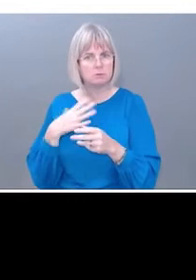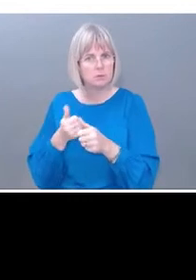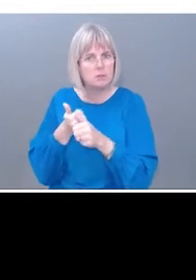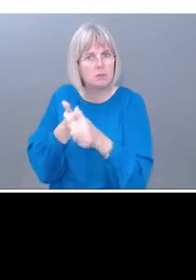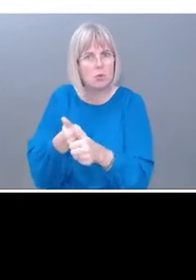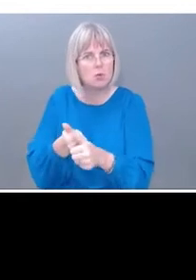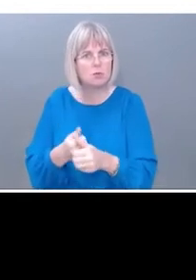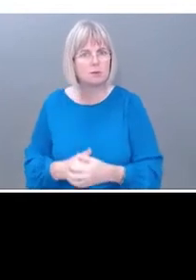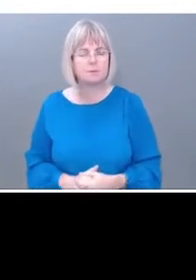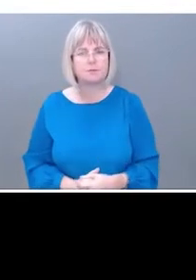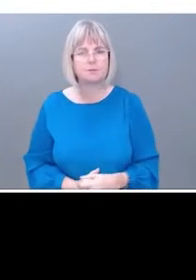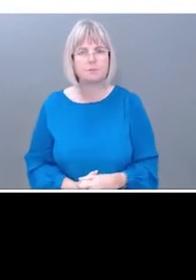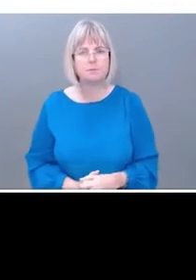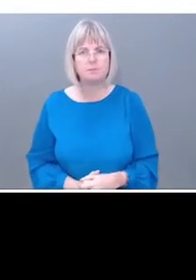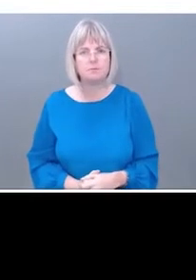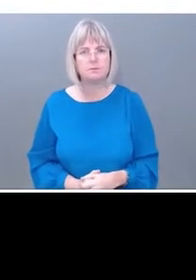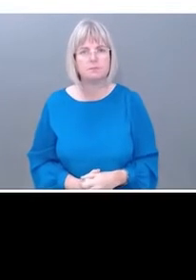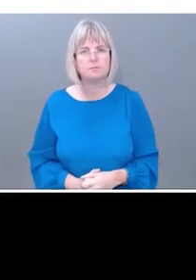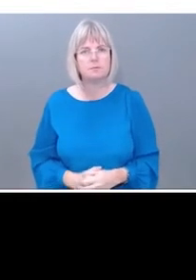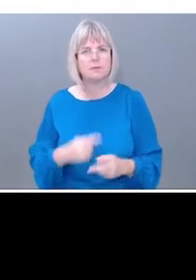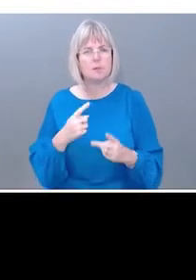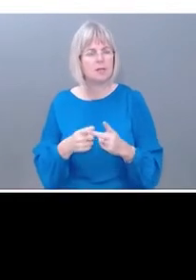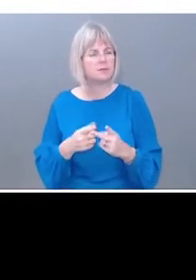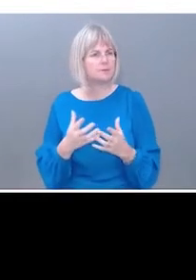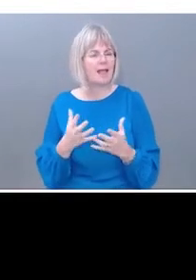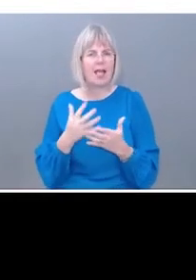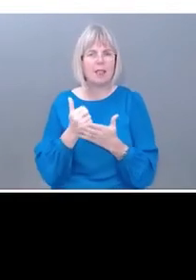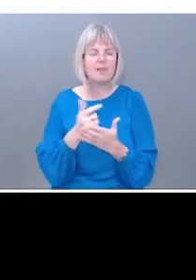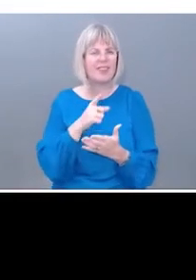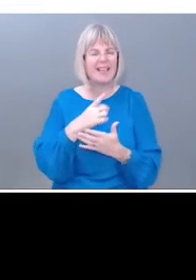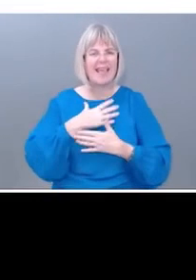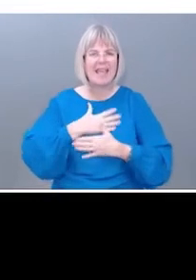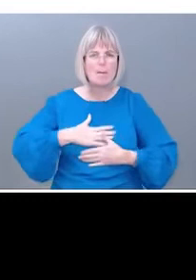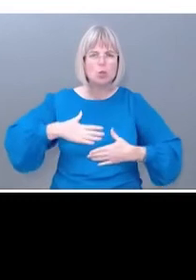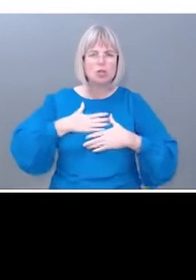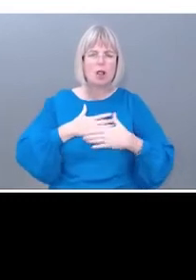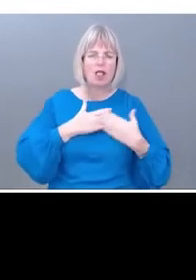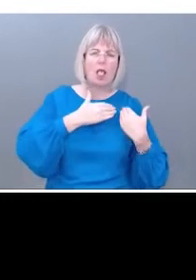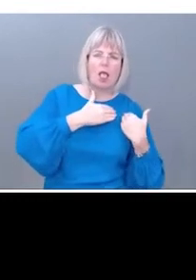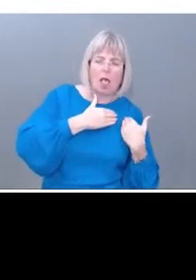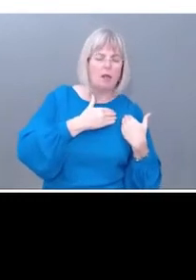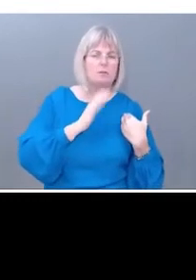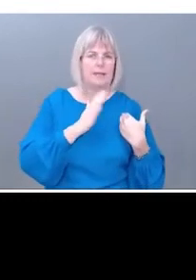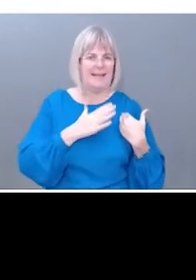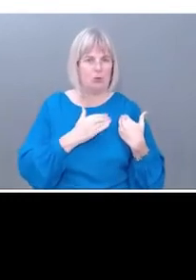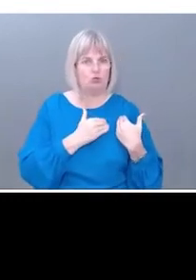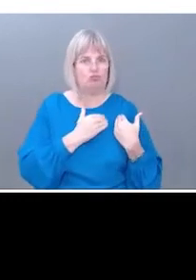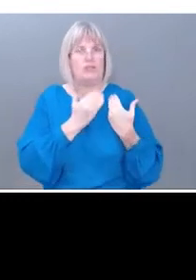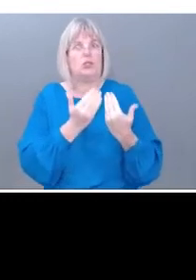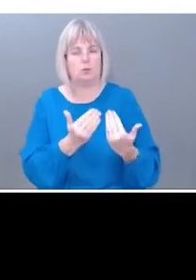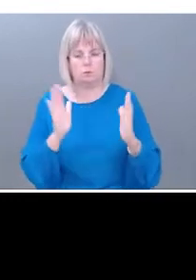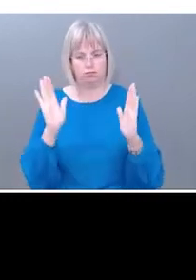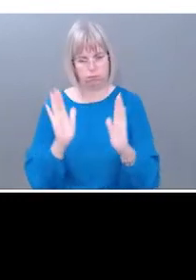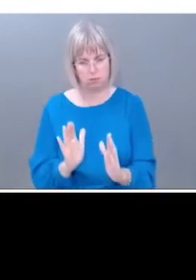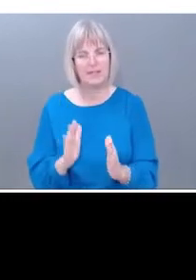really helping to reduce that emotional burden and thinking about how we can do that in a safe way. So to finish